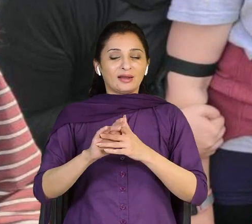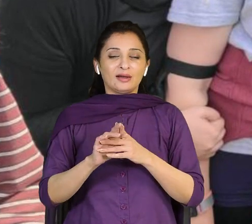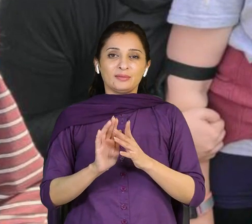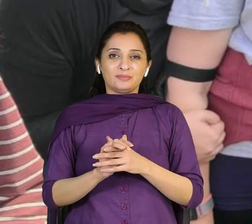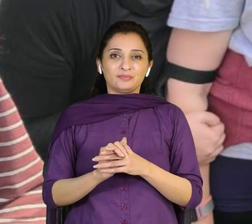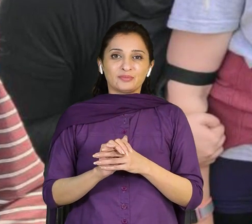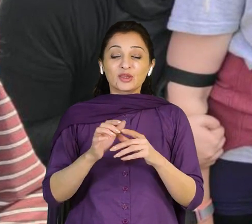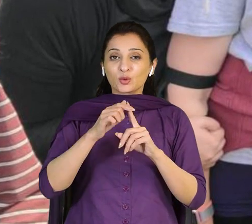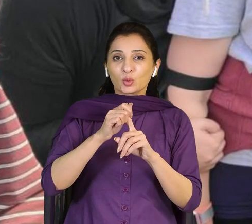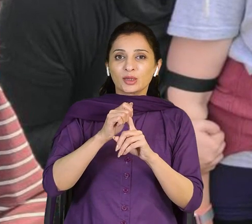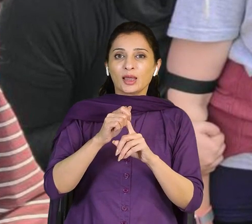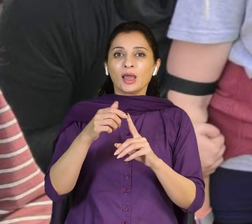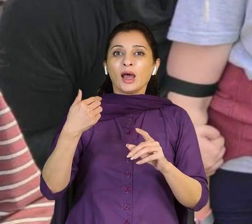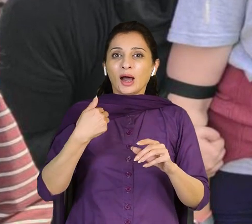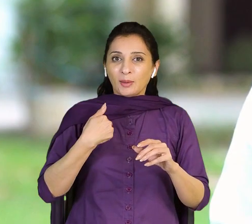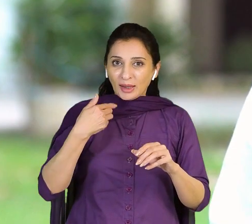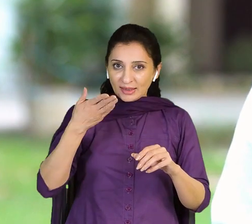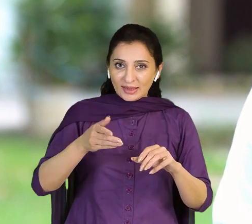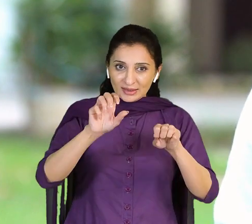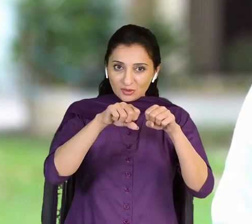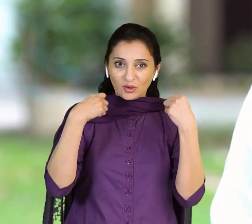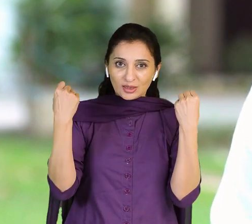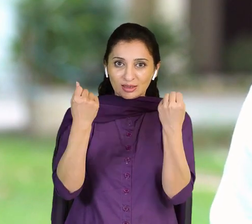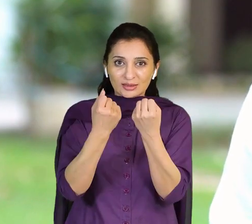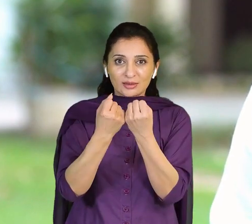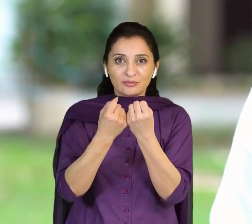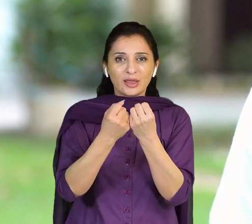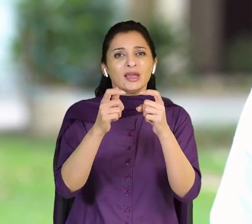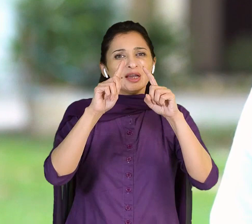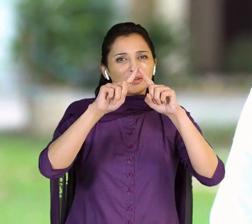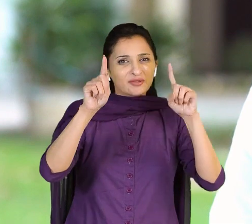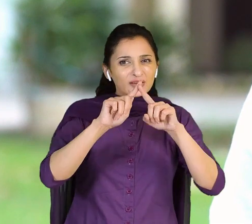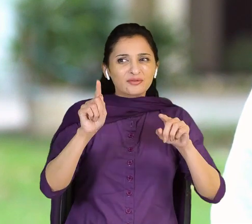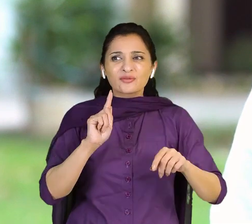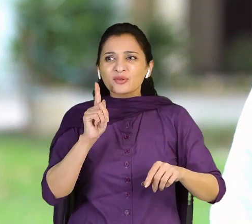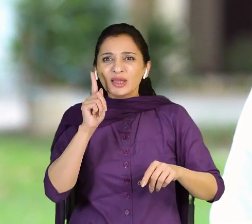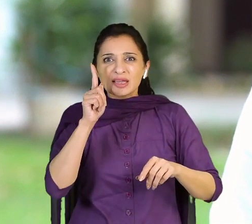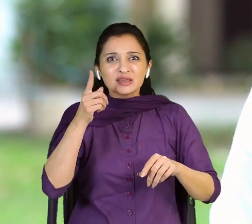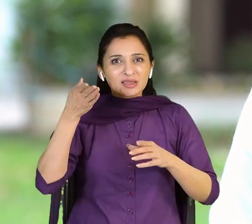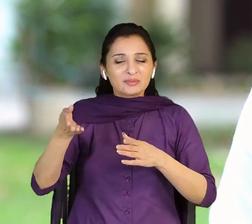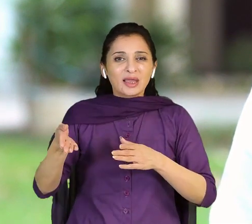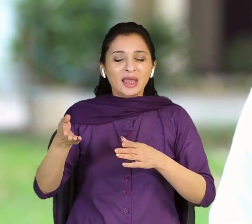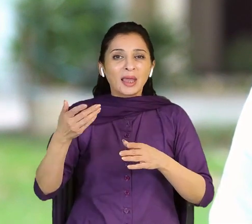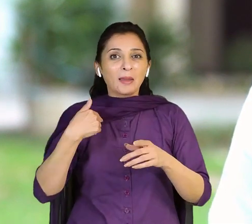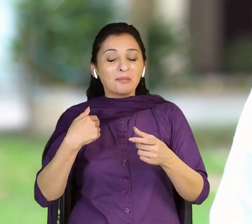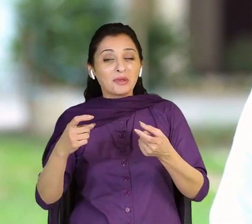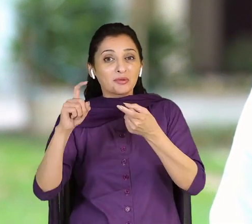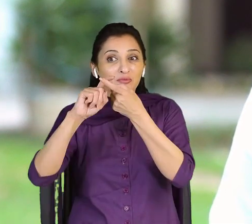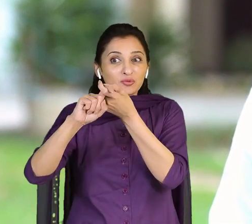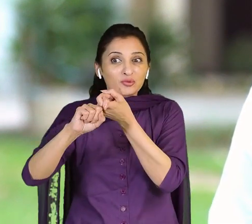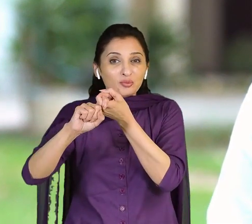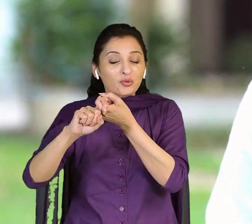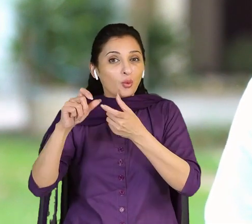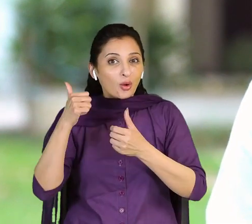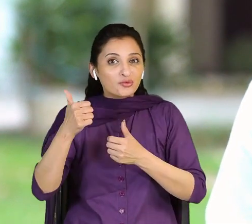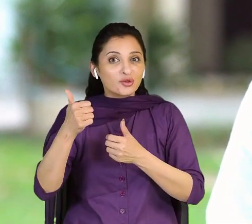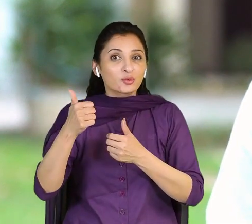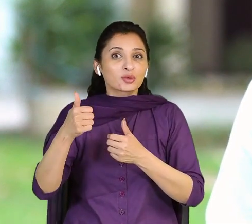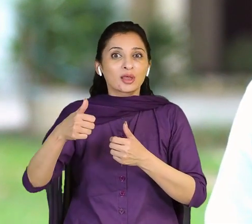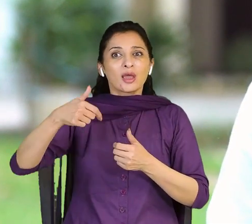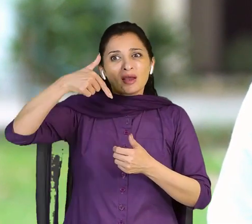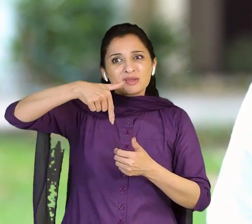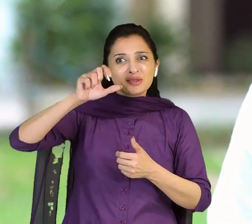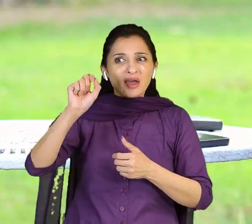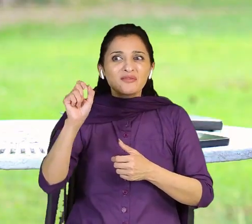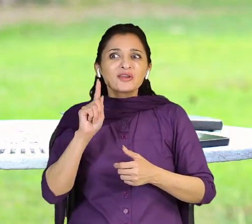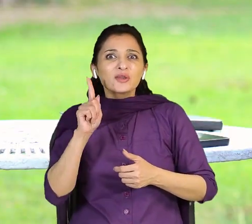living and doing this together. In our club, in our community, we have people from all ages. One of my